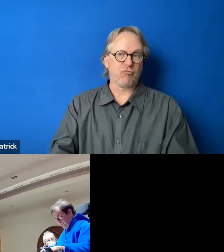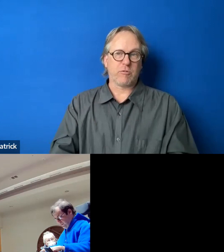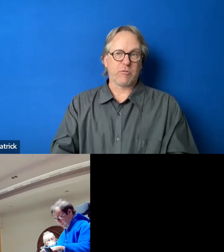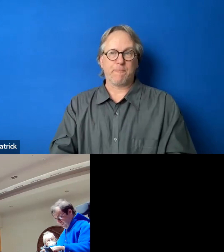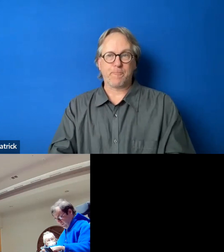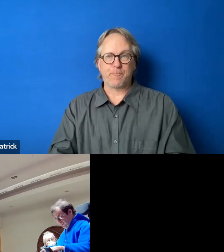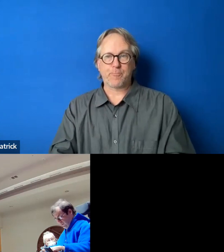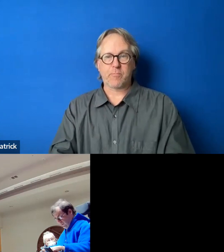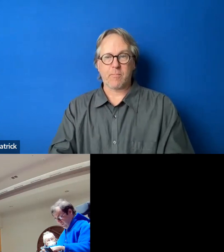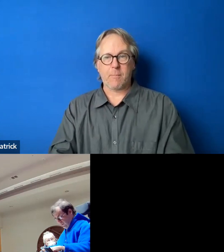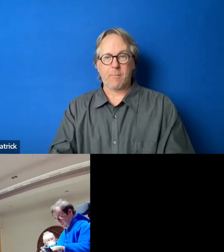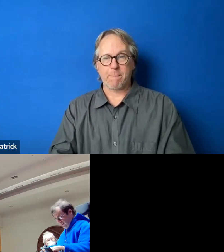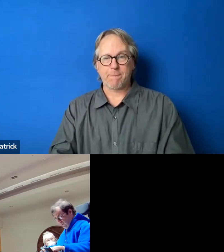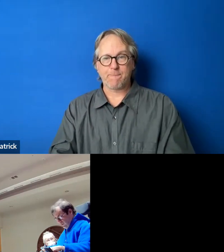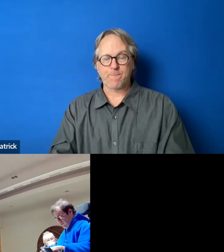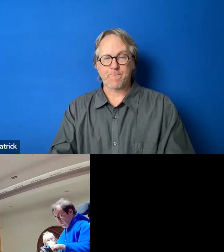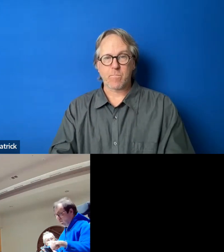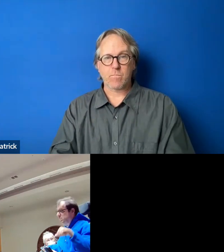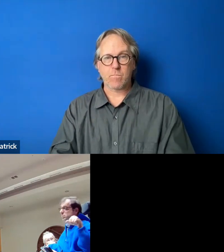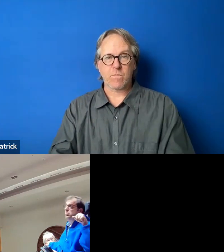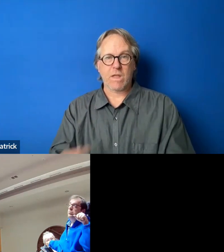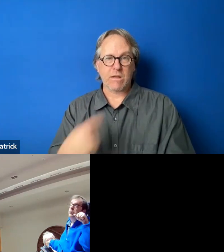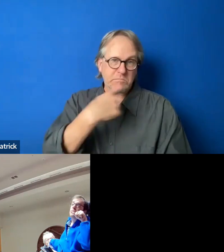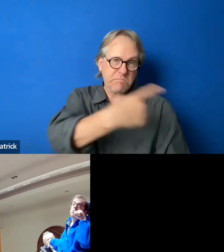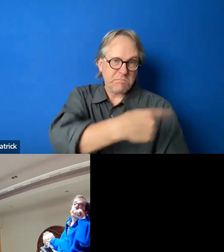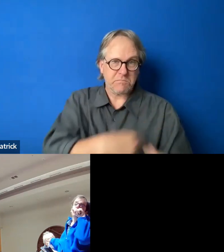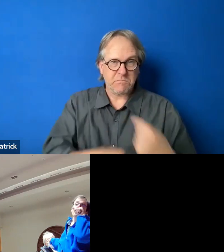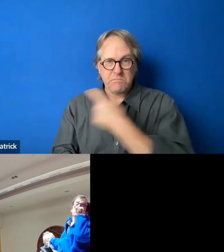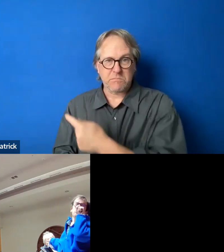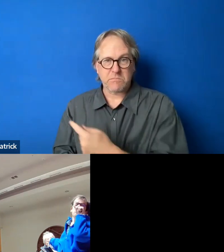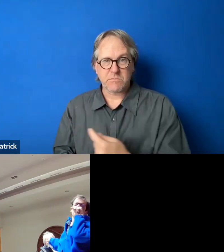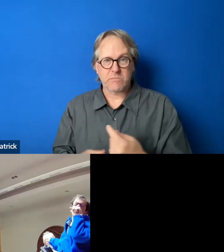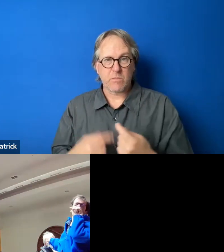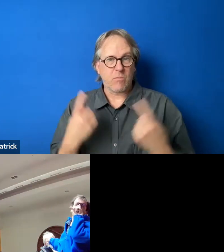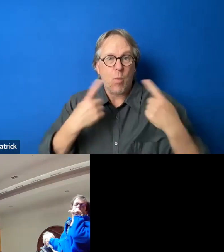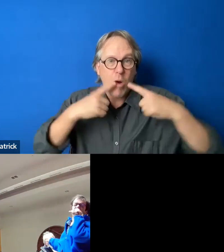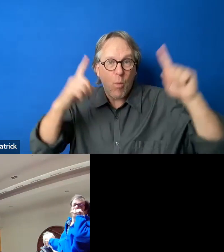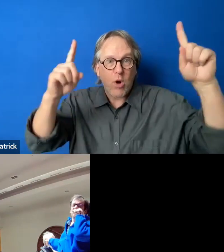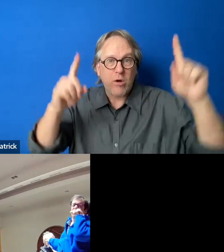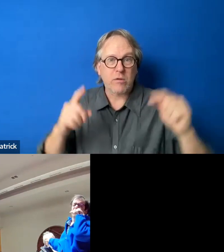And what works? What worked here? What worked there? It's not all going to be the same.